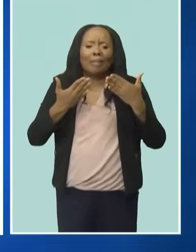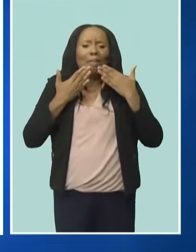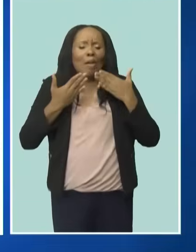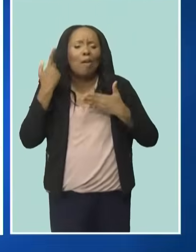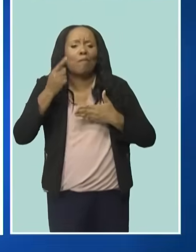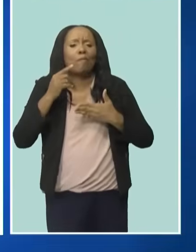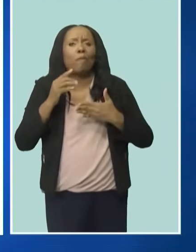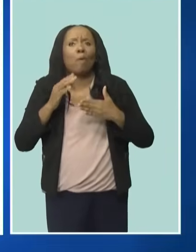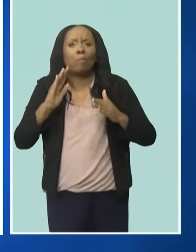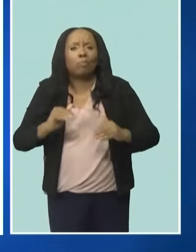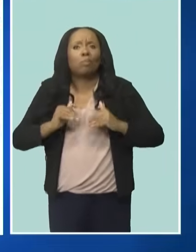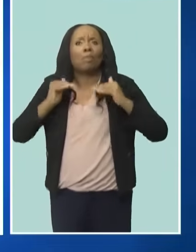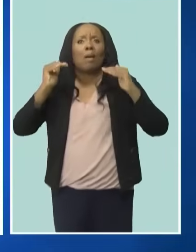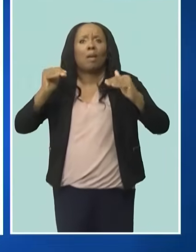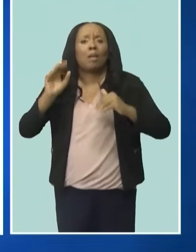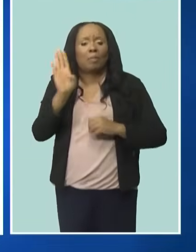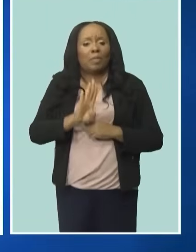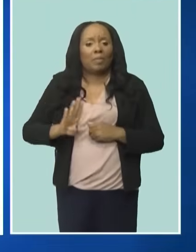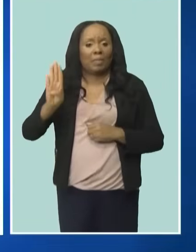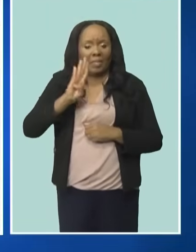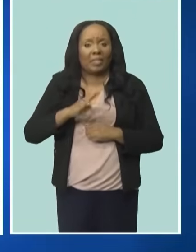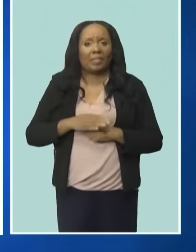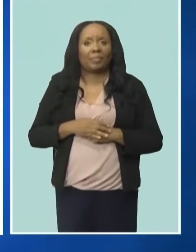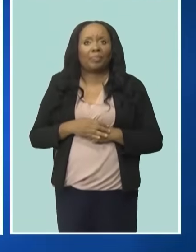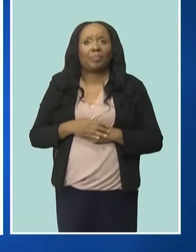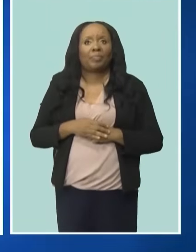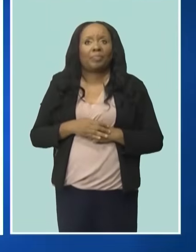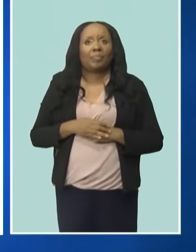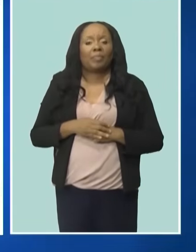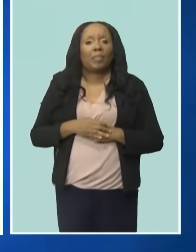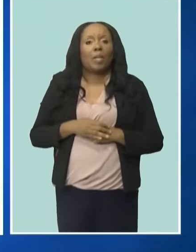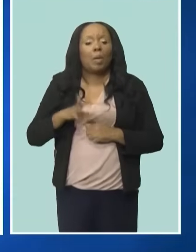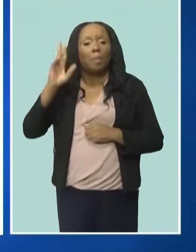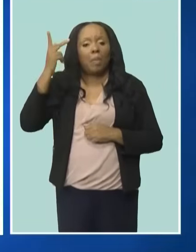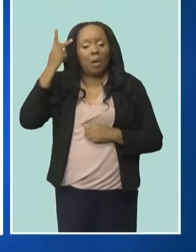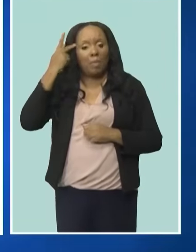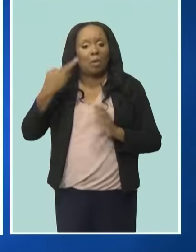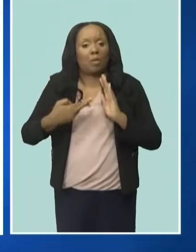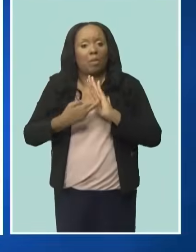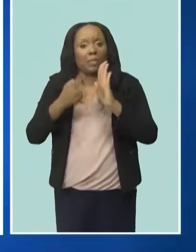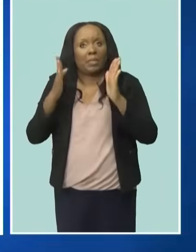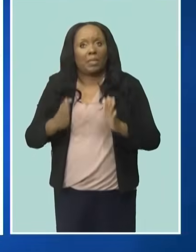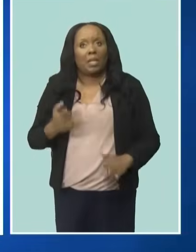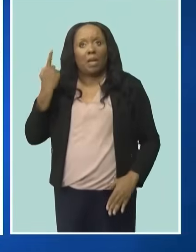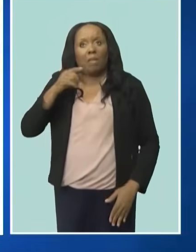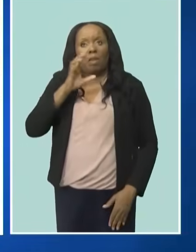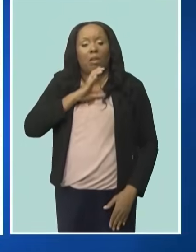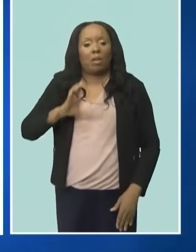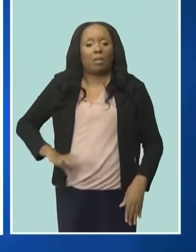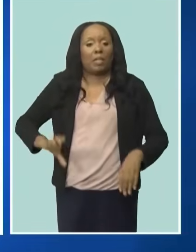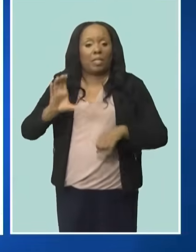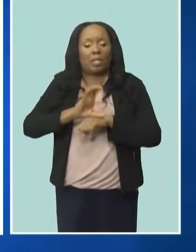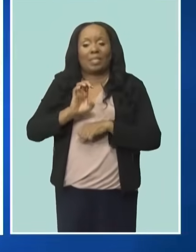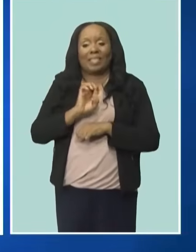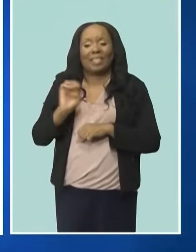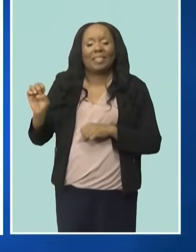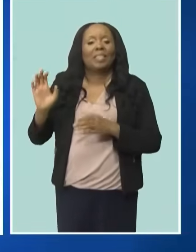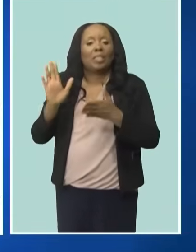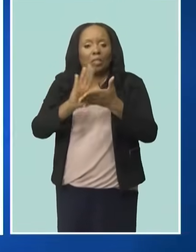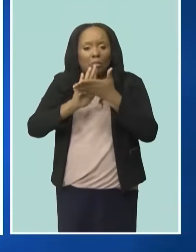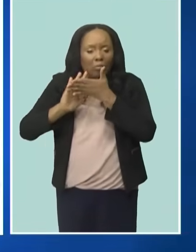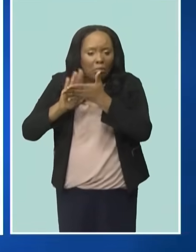nation building. Parliamentary Representative for Christchurch East, the Honourable Wilfred Abrams, praised the awardees for